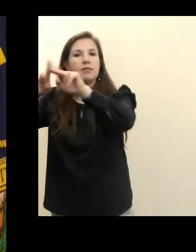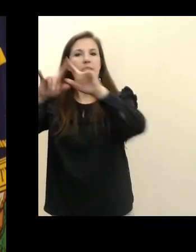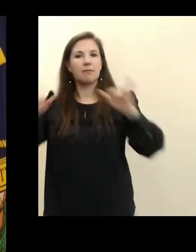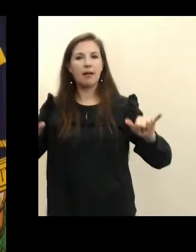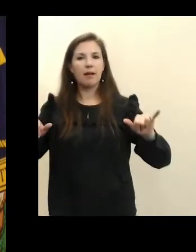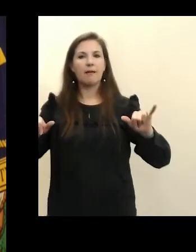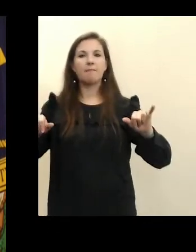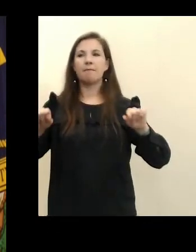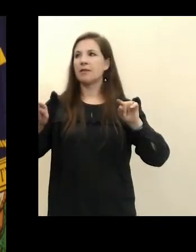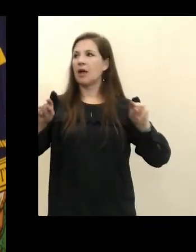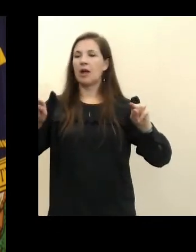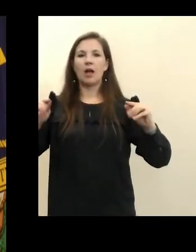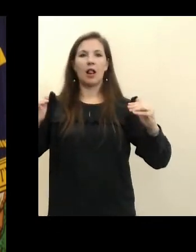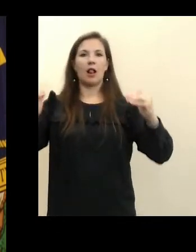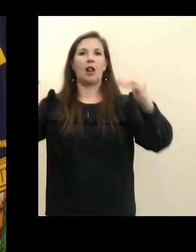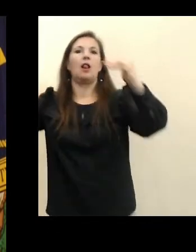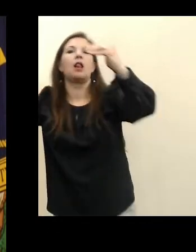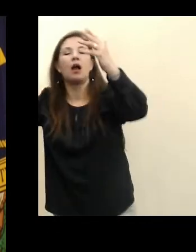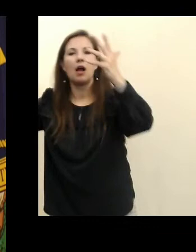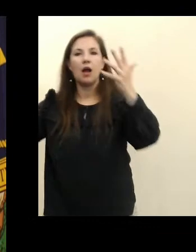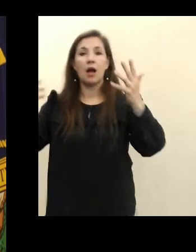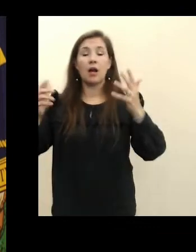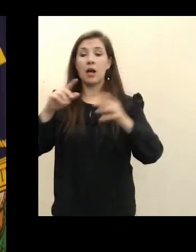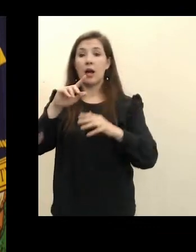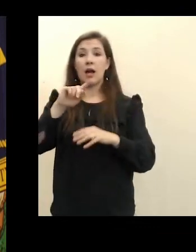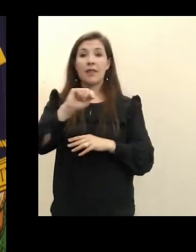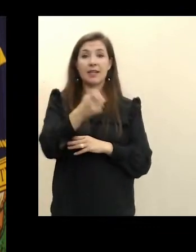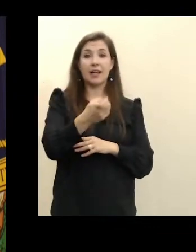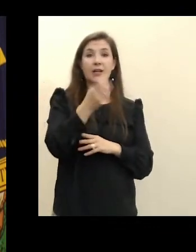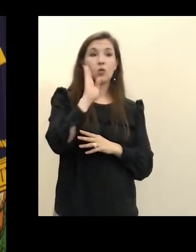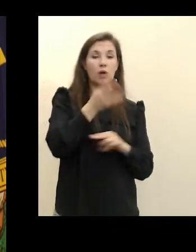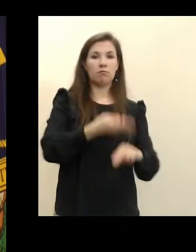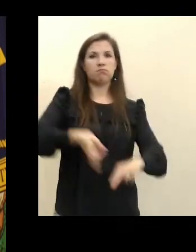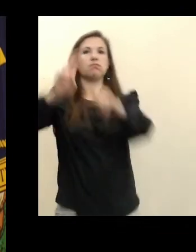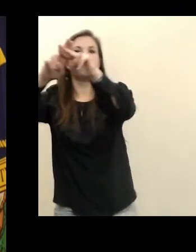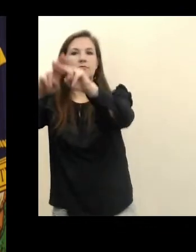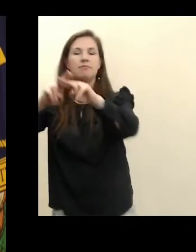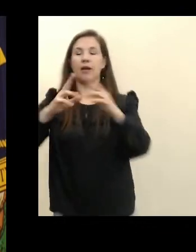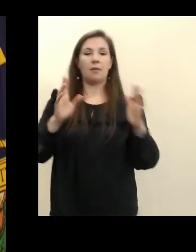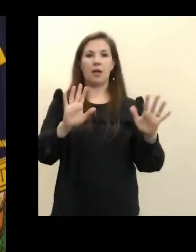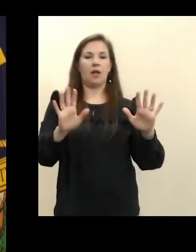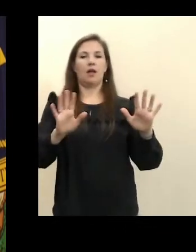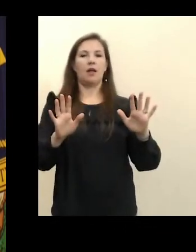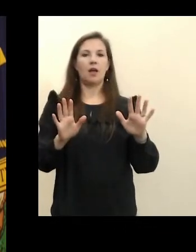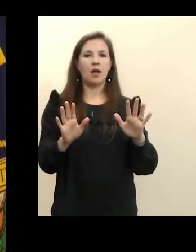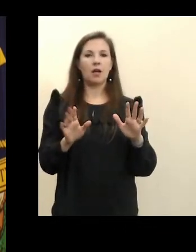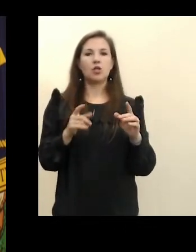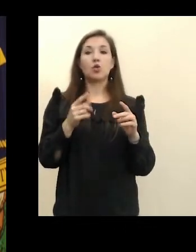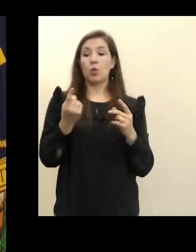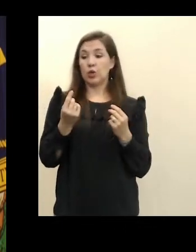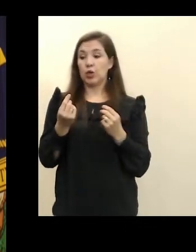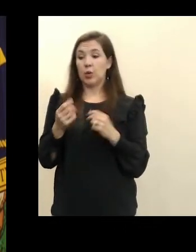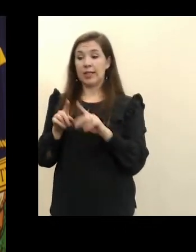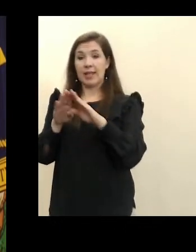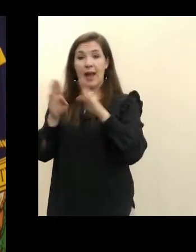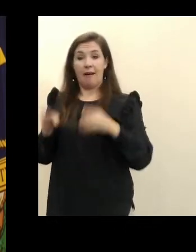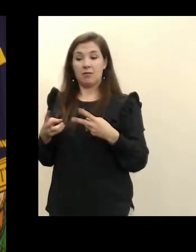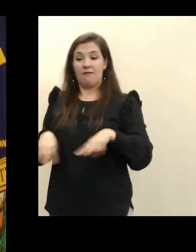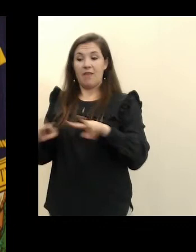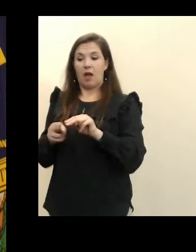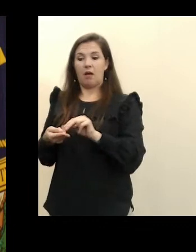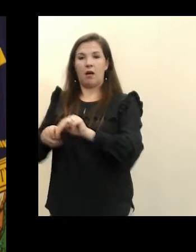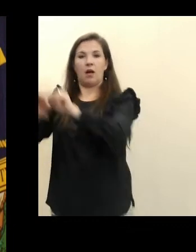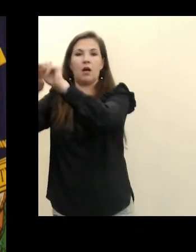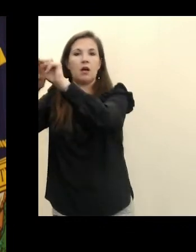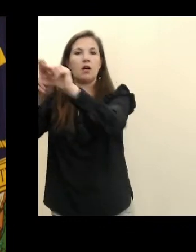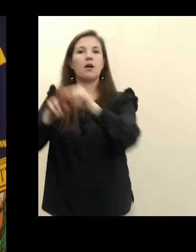voting over the tax cap and so forth, then taxes would be skyrocketing exponentially in Erie County, but we are controlling it. So someone